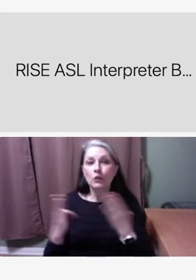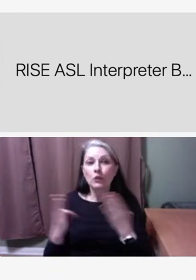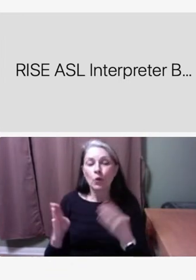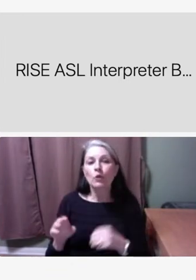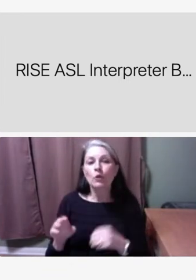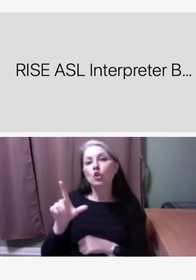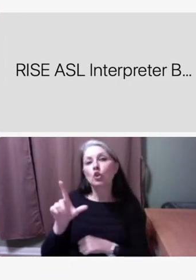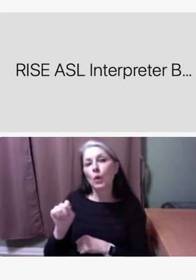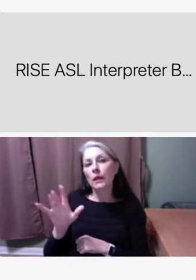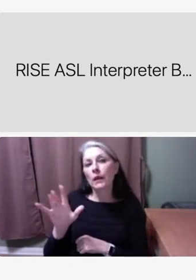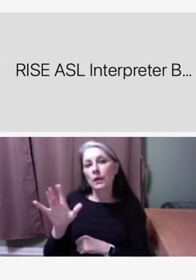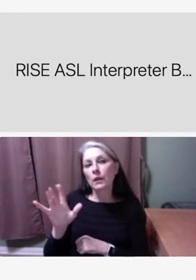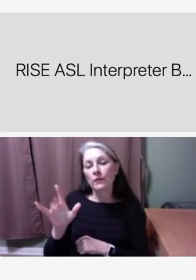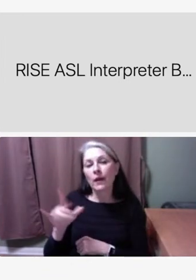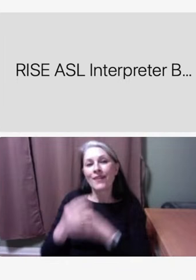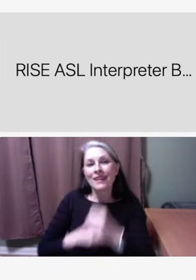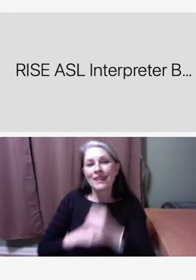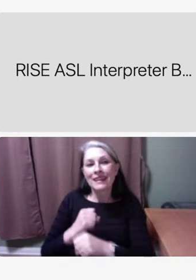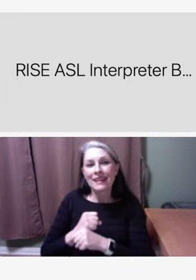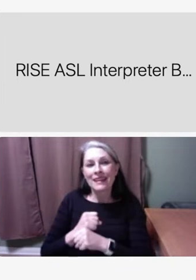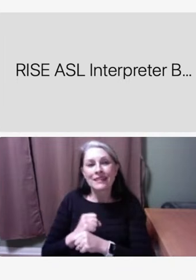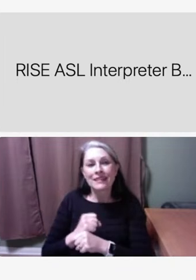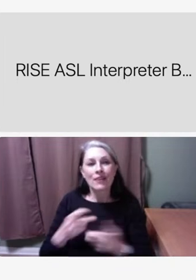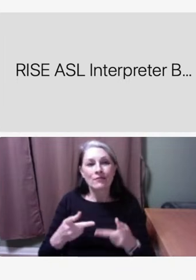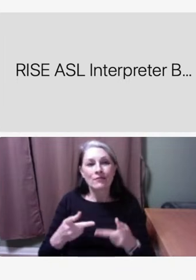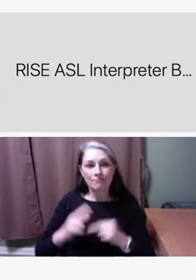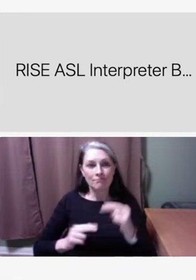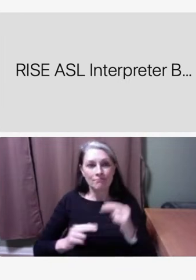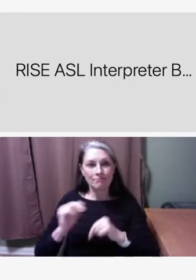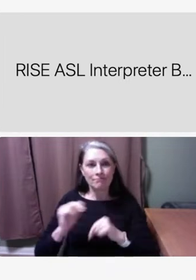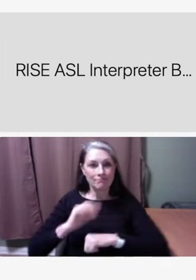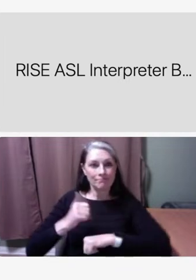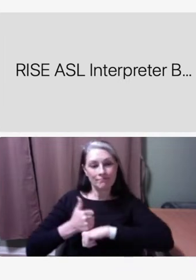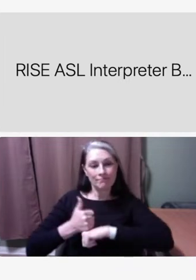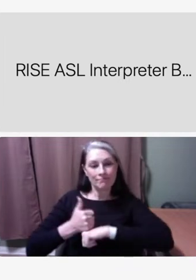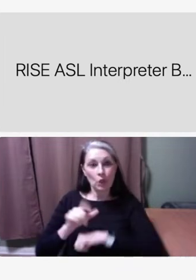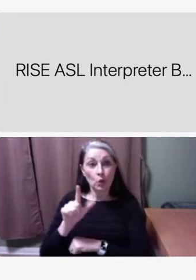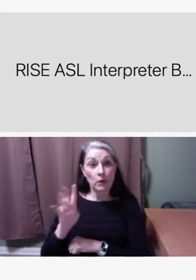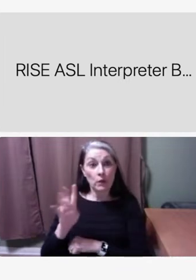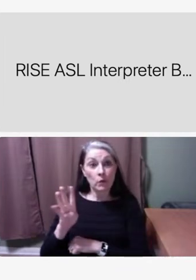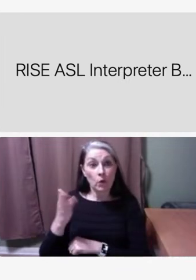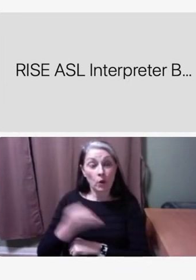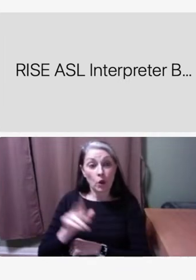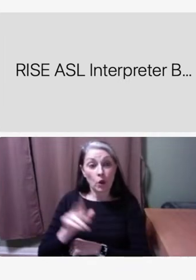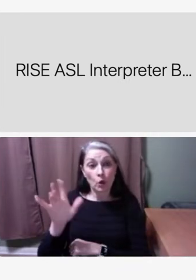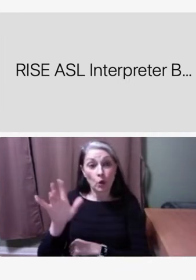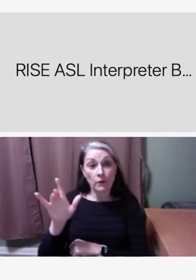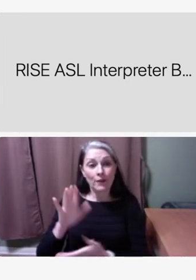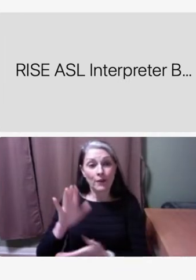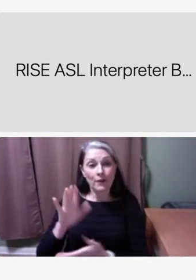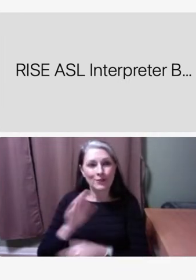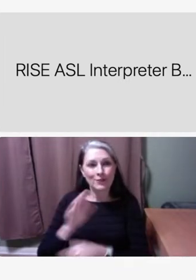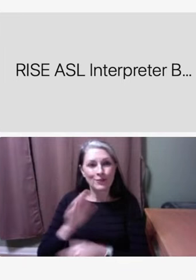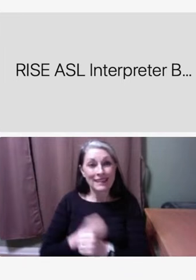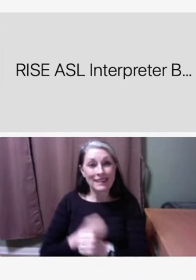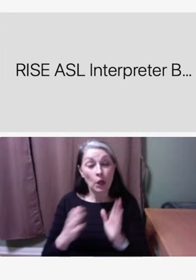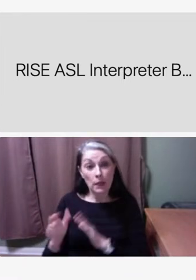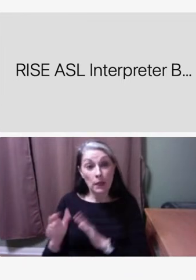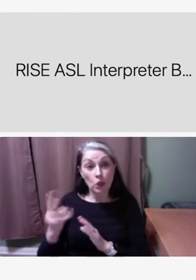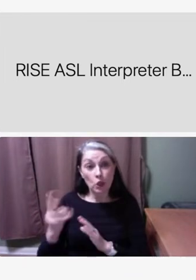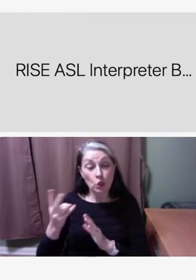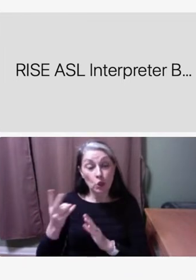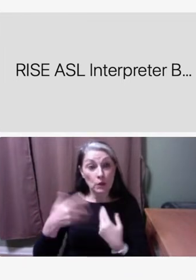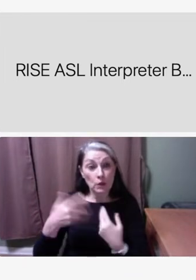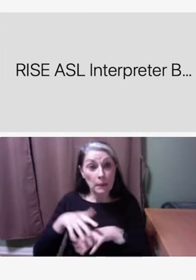place. Also in the 24-25 school year plan is the opening of our fourth dual immersion elementary school. We're currently collecting data from